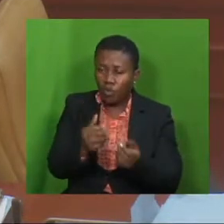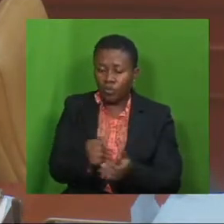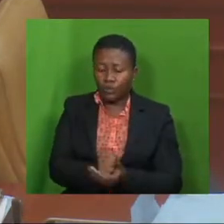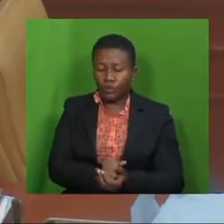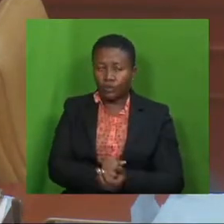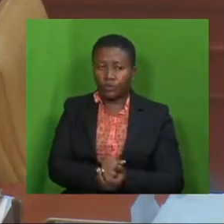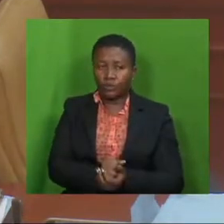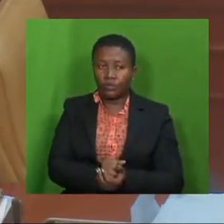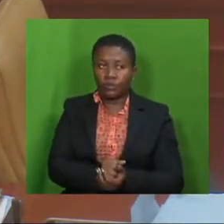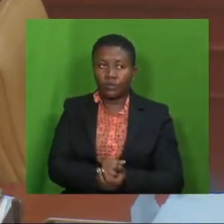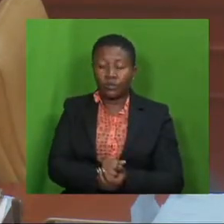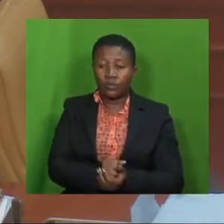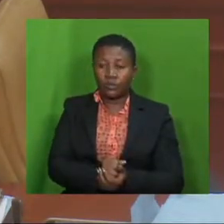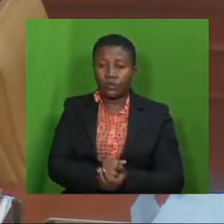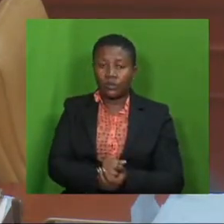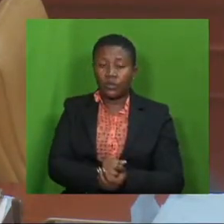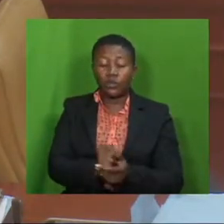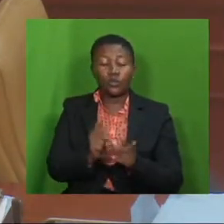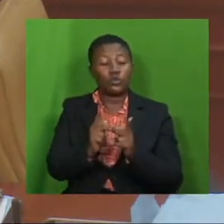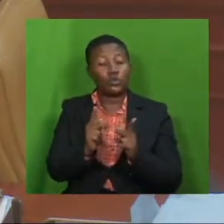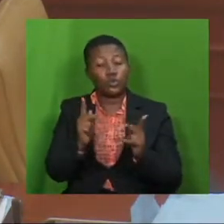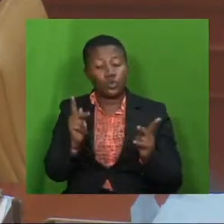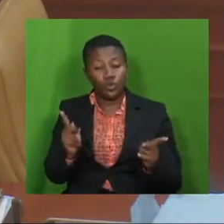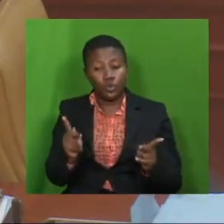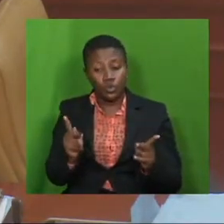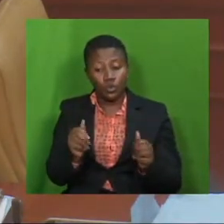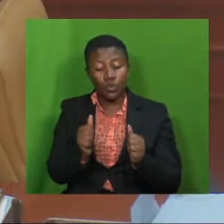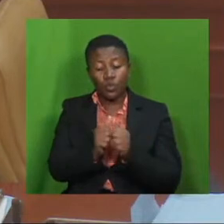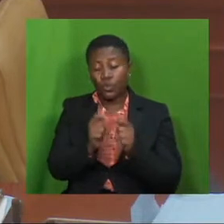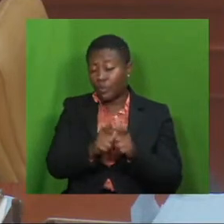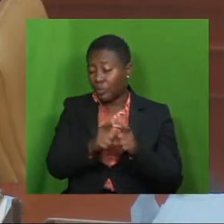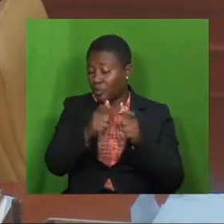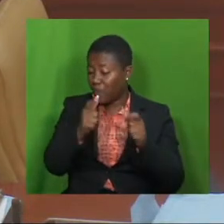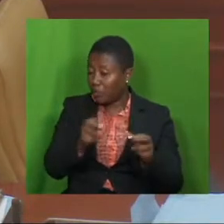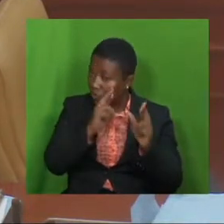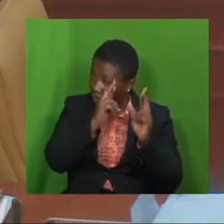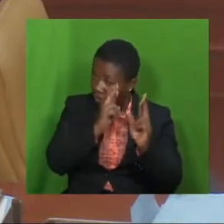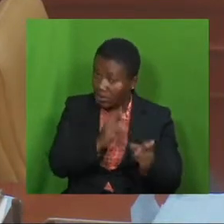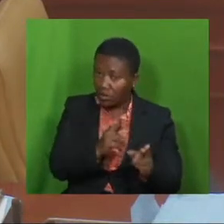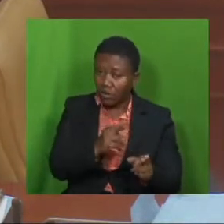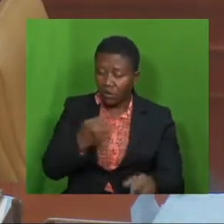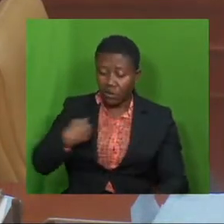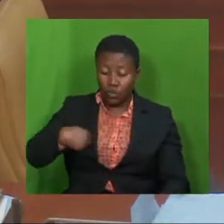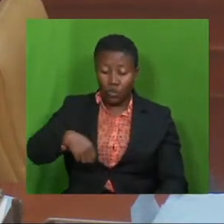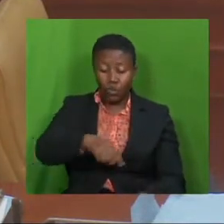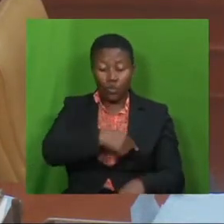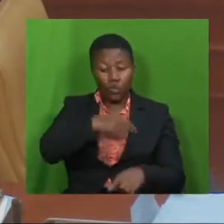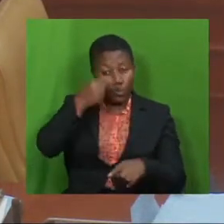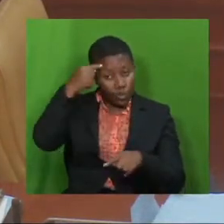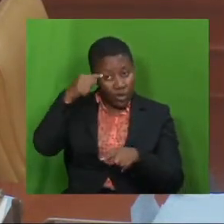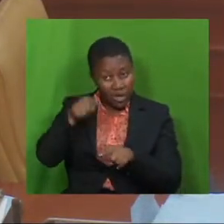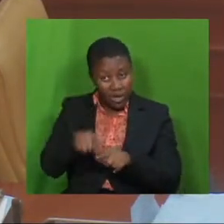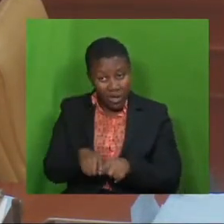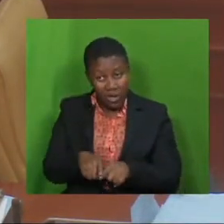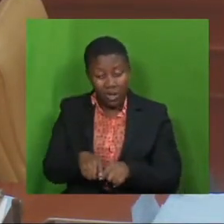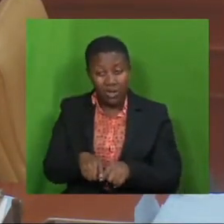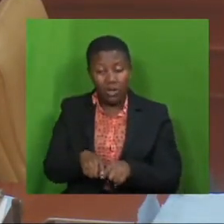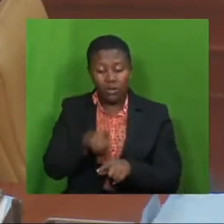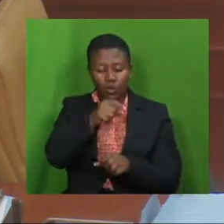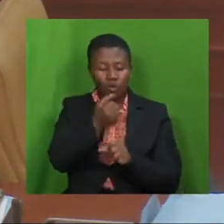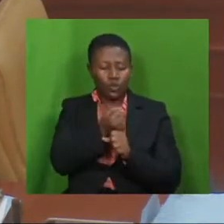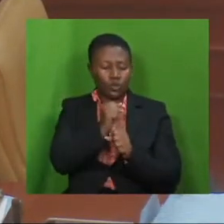This is what the appeals court did. So, Mr. Speaker, with the greatest of respect, we agree you made a